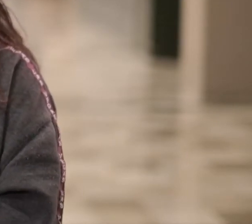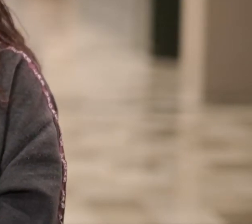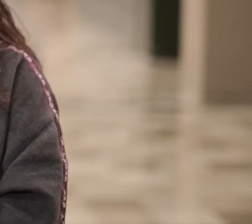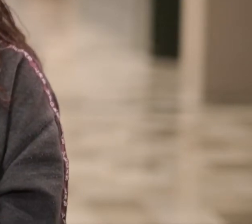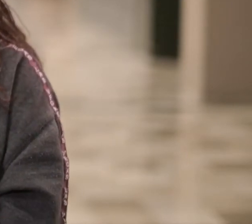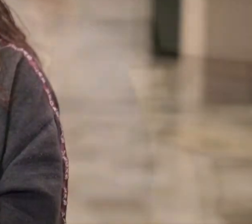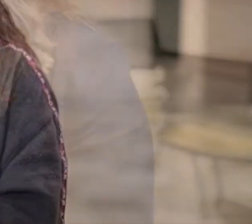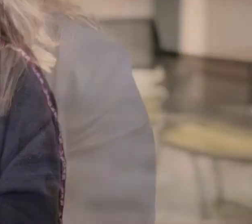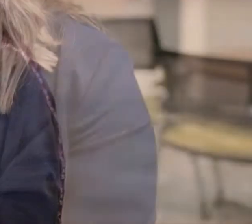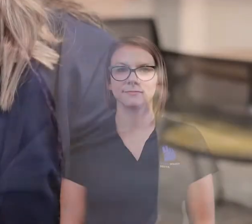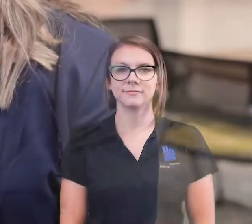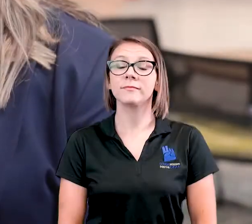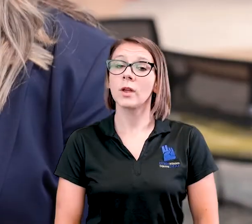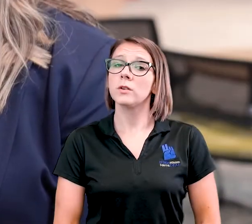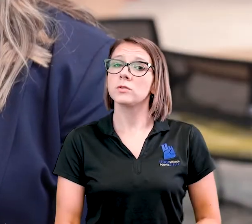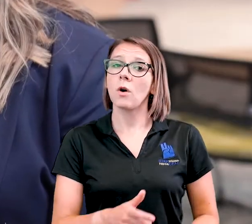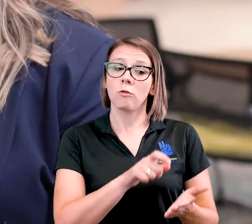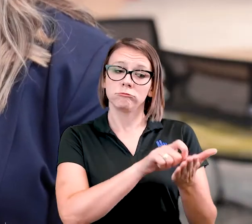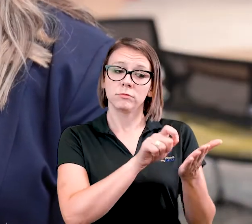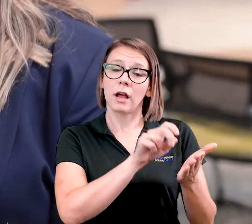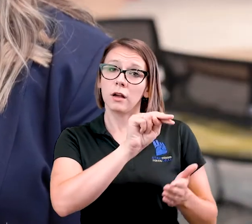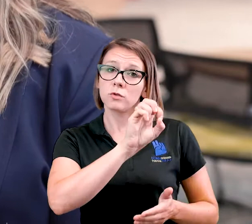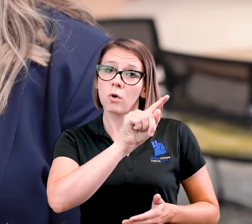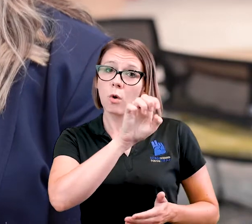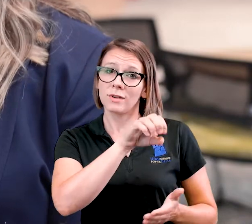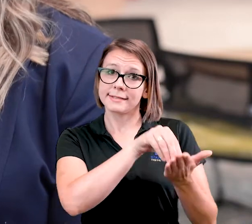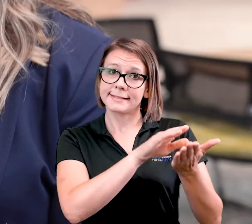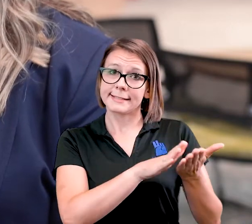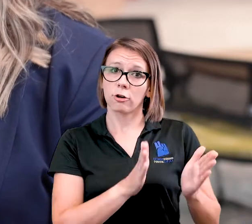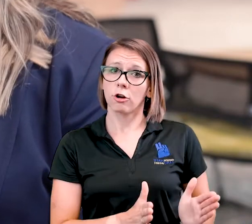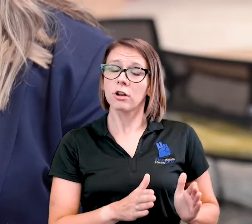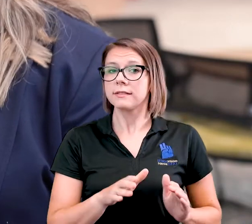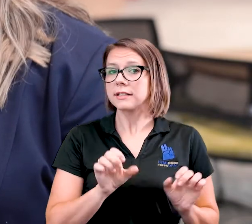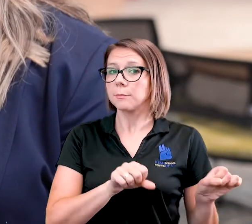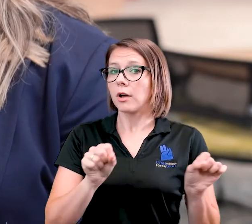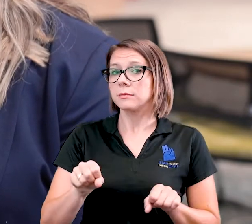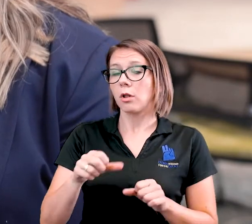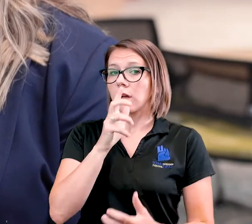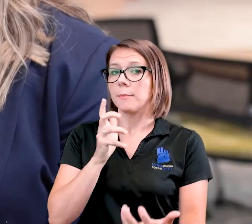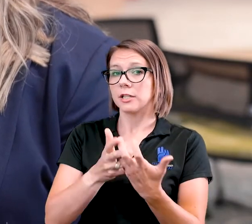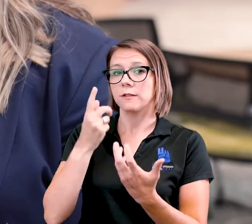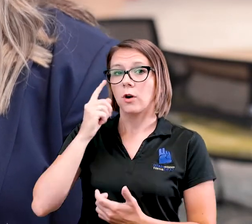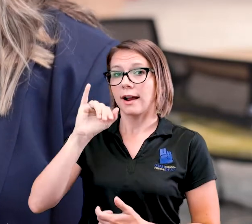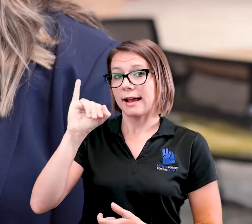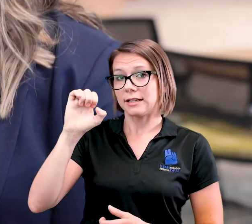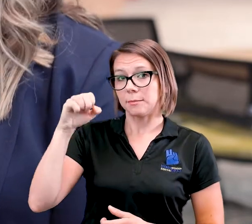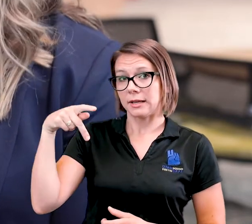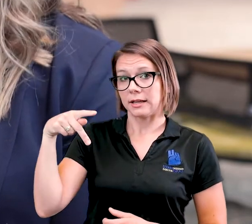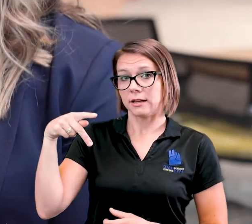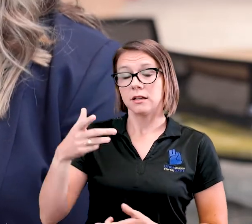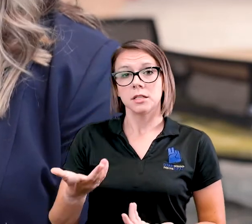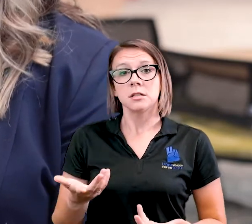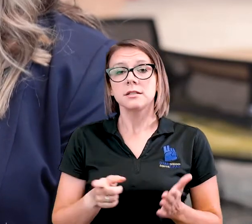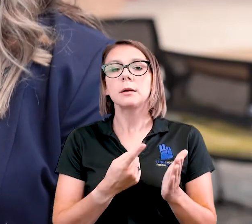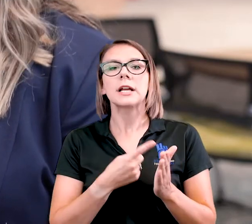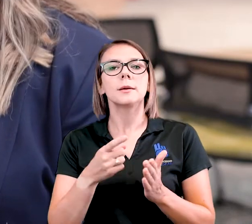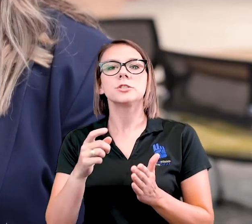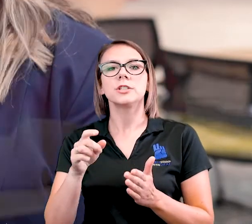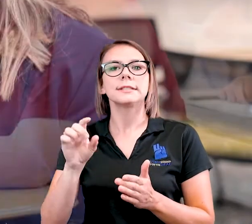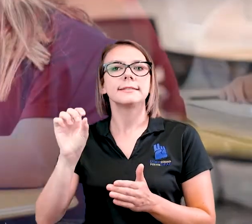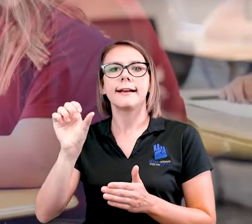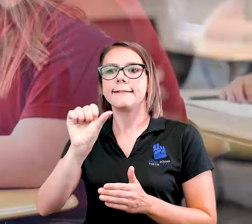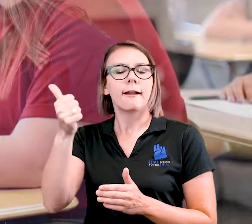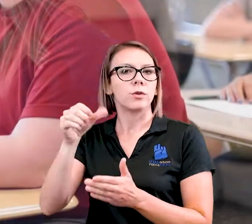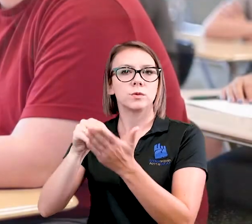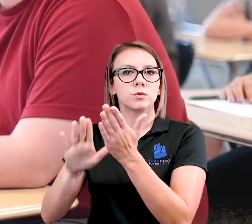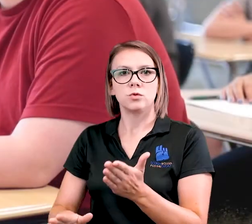closed captions. So a note taker is an IEP accommodation that a deaf student can have. It can be another student in the classroom